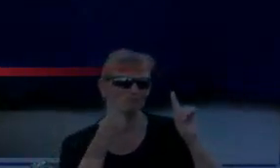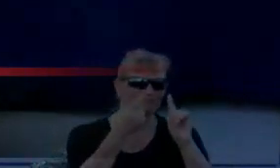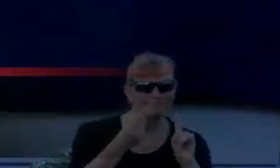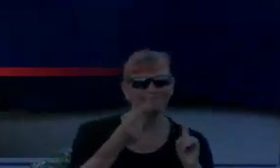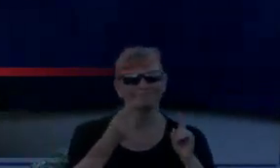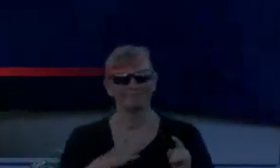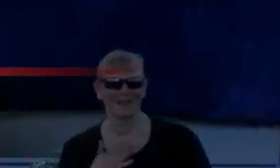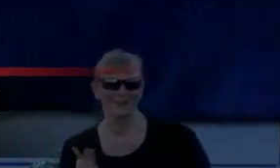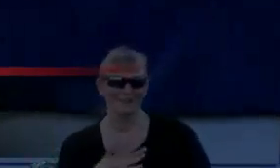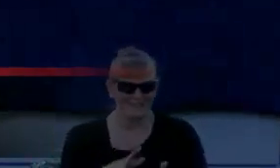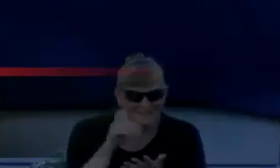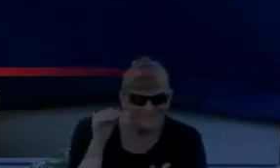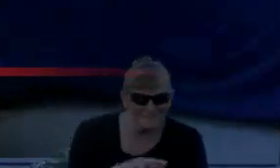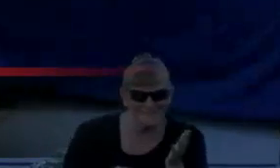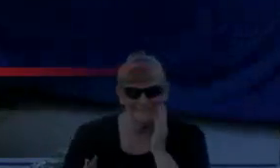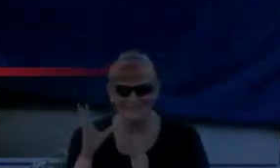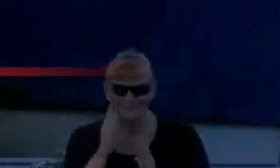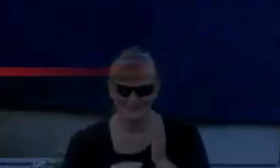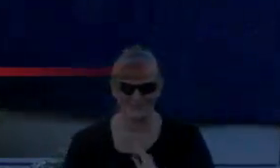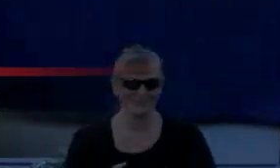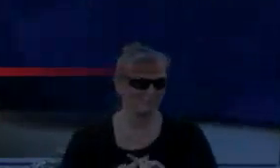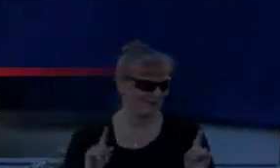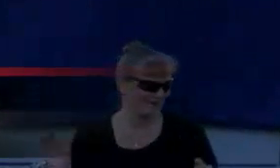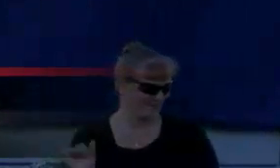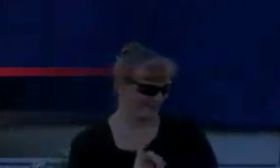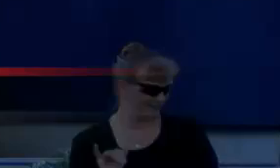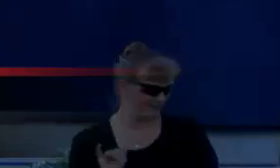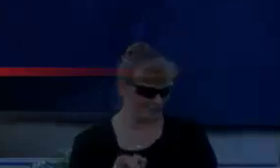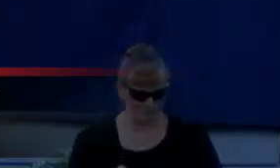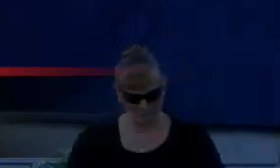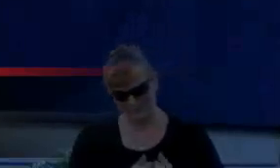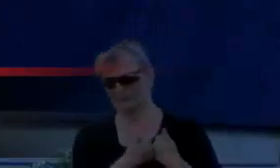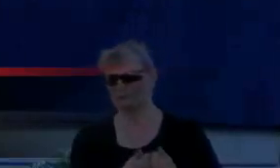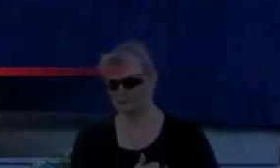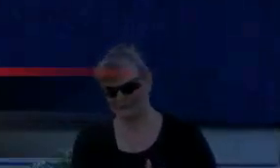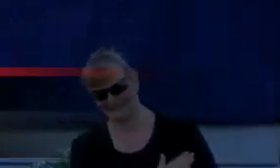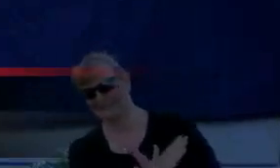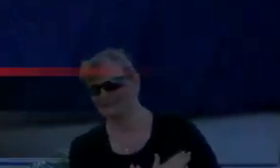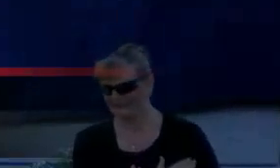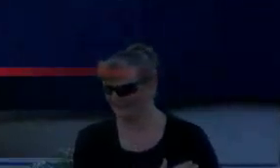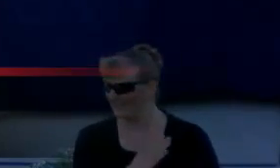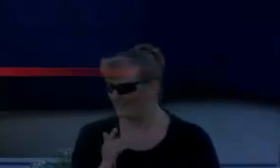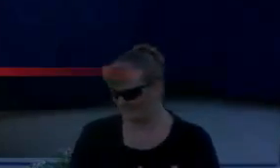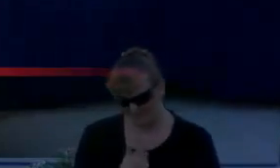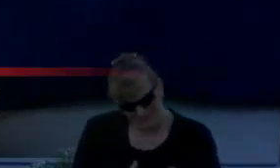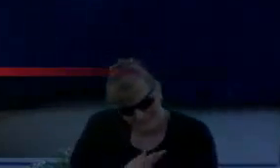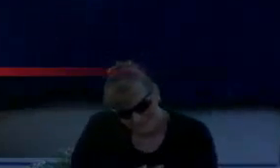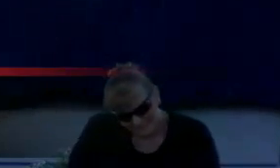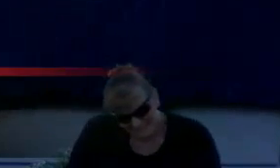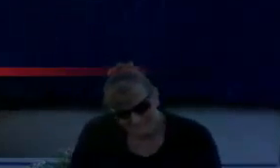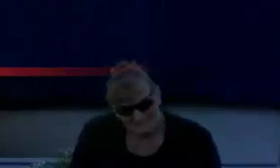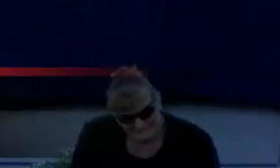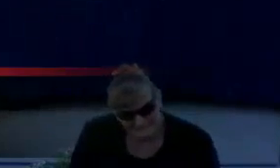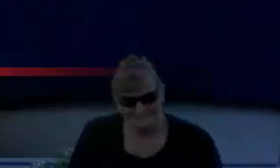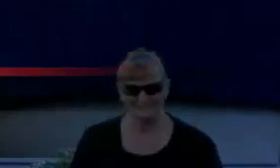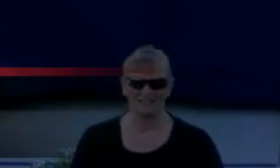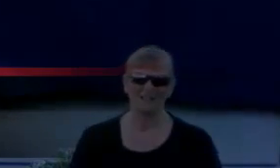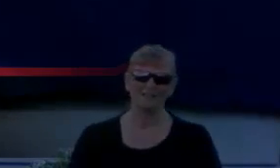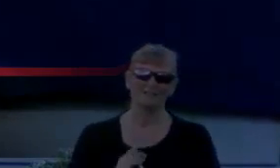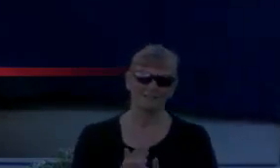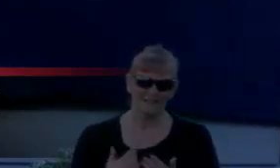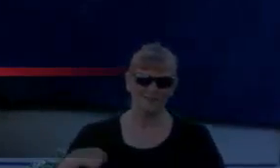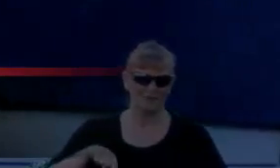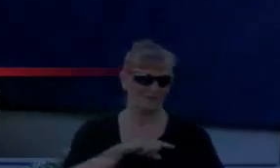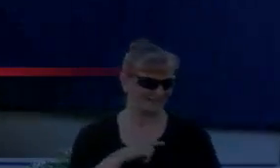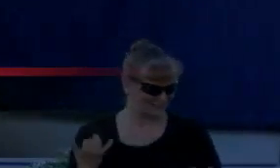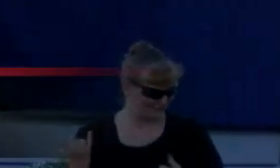happiness, learning experiences, but also obstacles, challenges, and even some failures. Some of us in these caps and